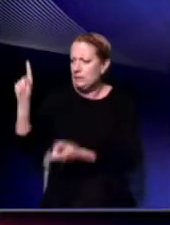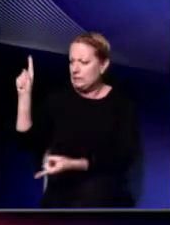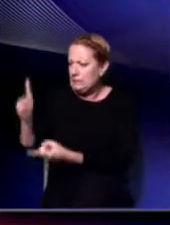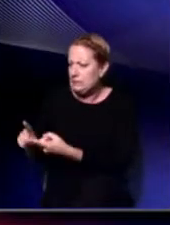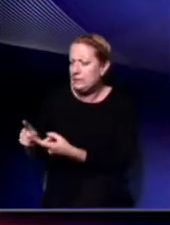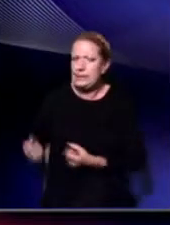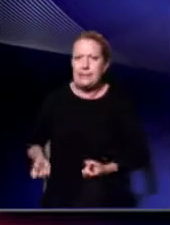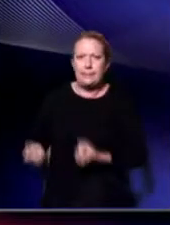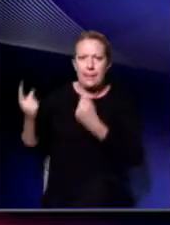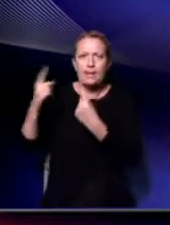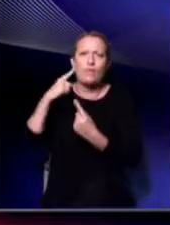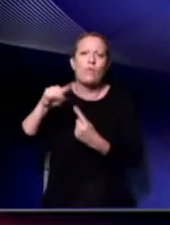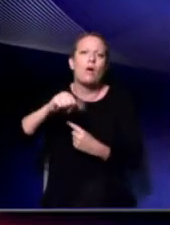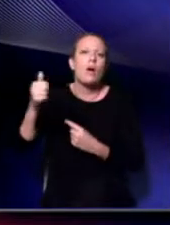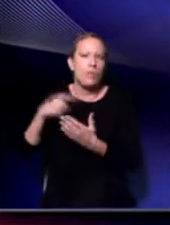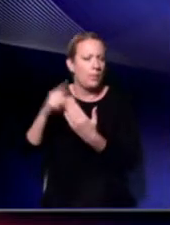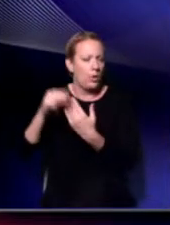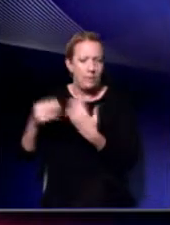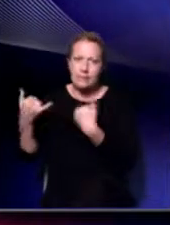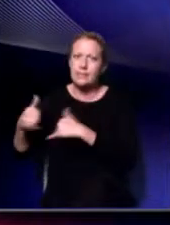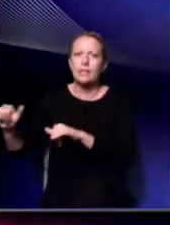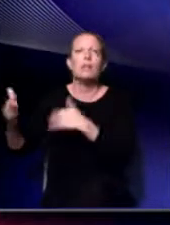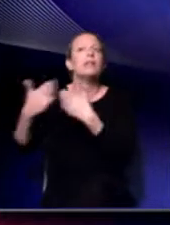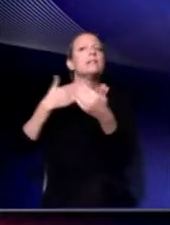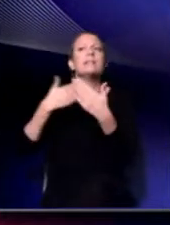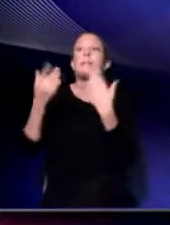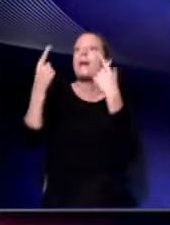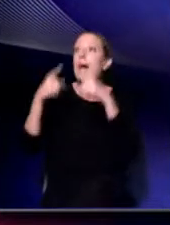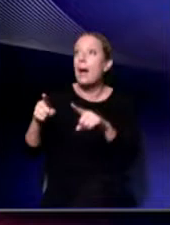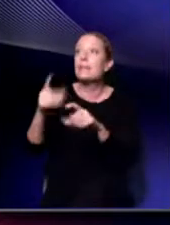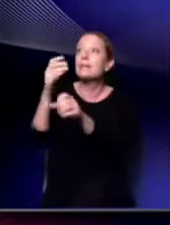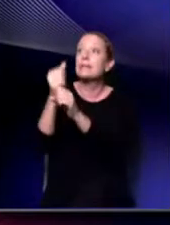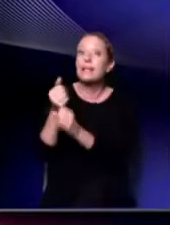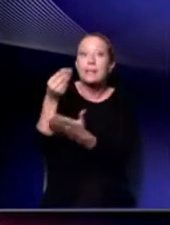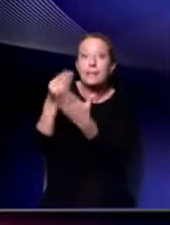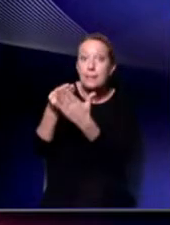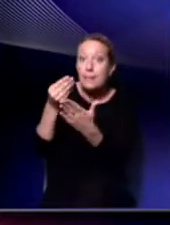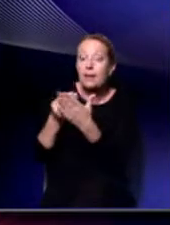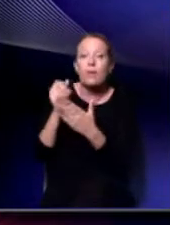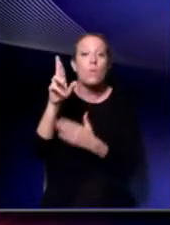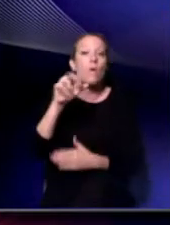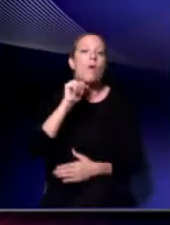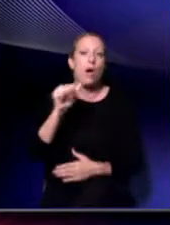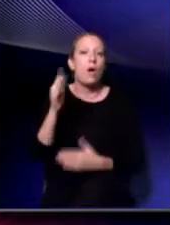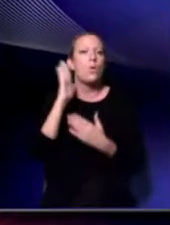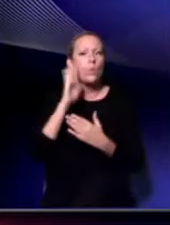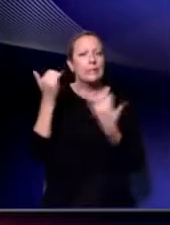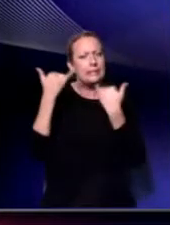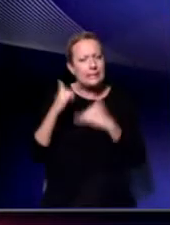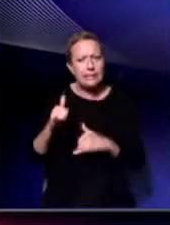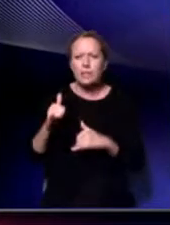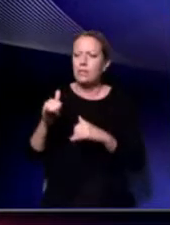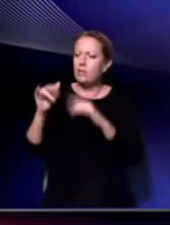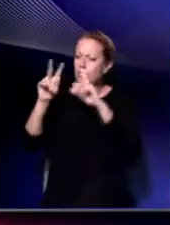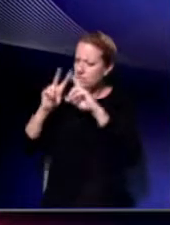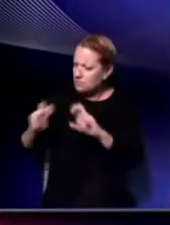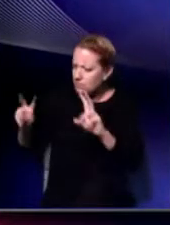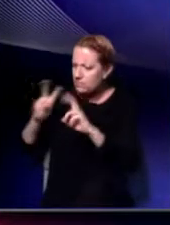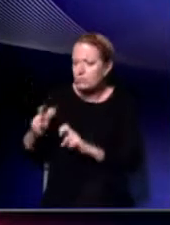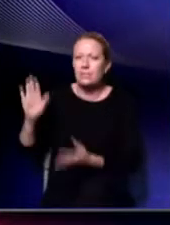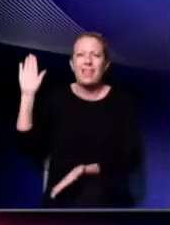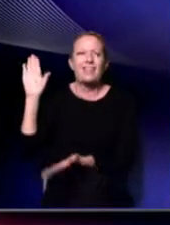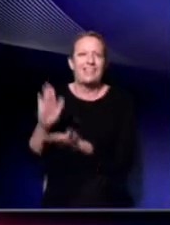other programs. Whatever happens with the ECFE funding, if we get it, it goes